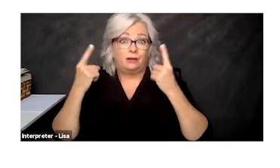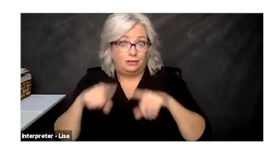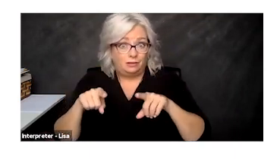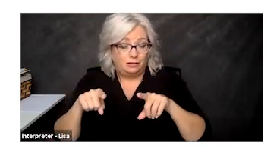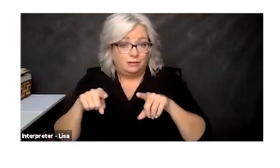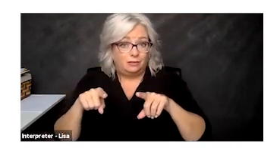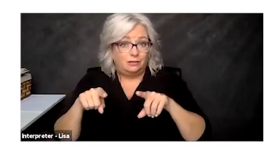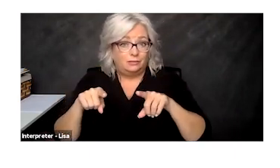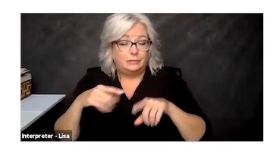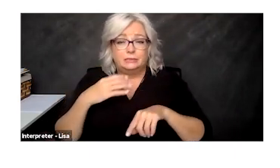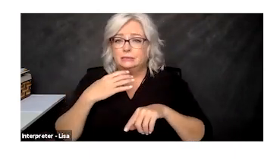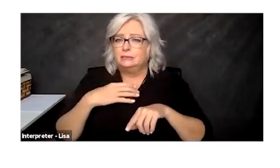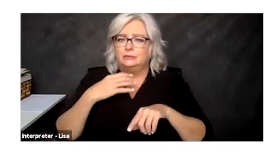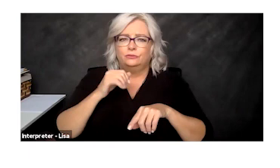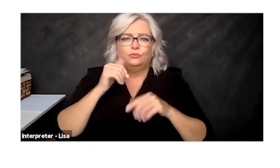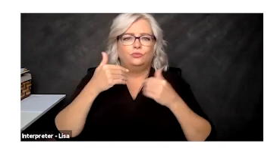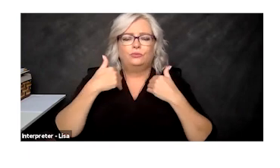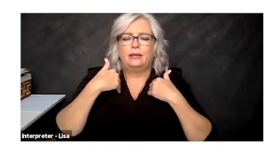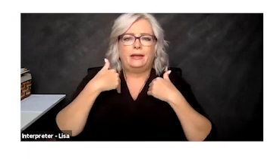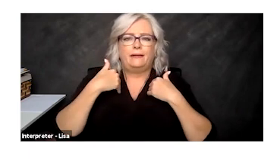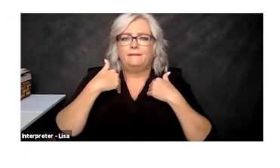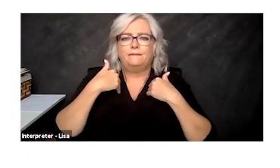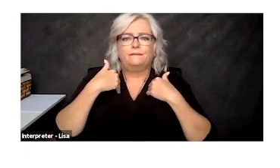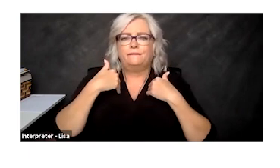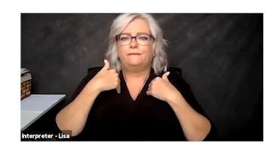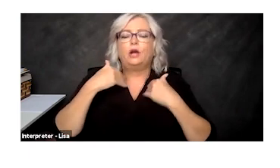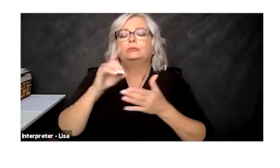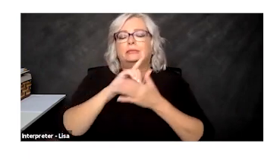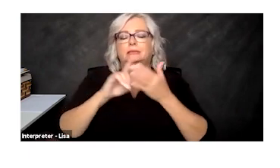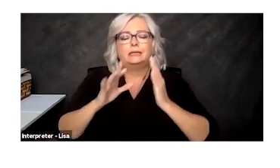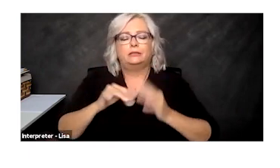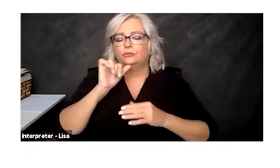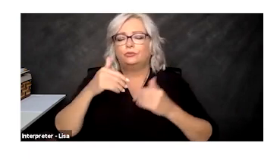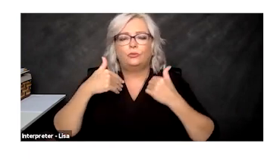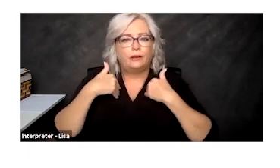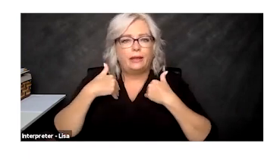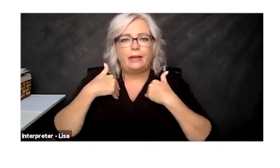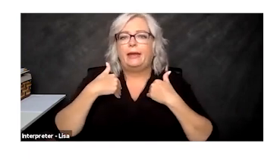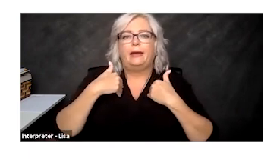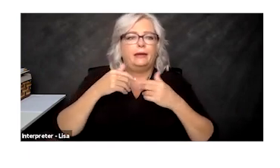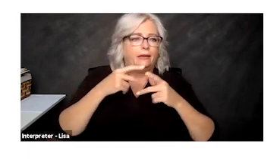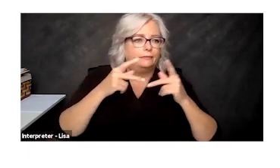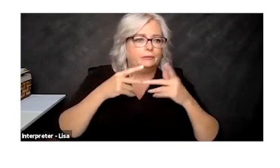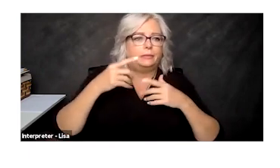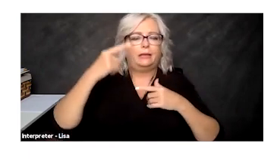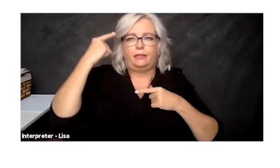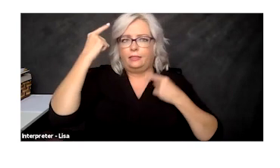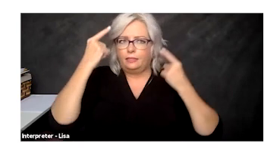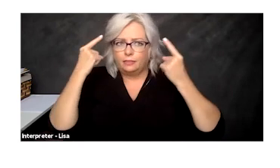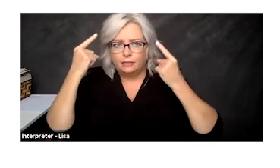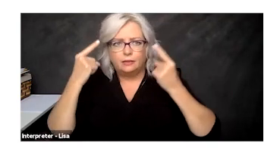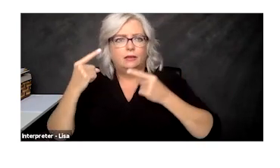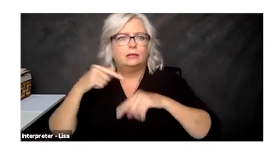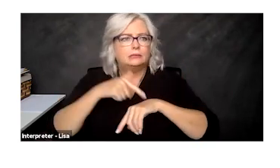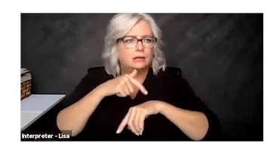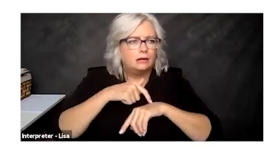that designers don't have the time and space to actually be thoughtful and intentional about the work that's being done and about the products